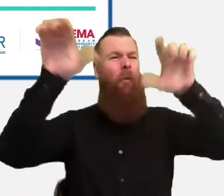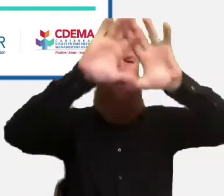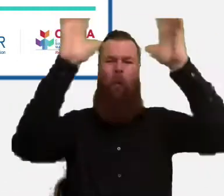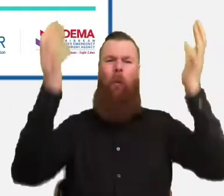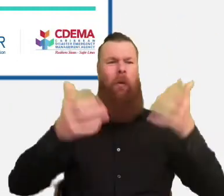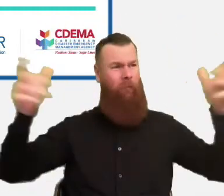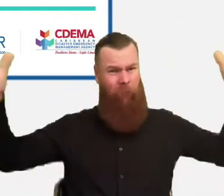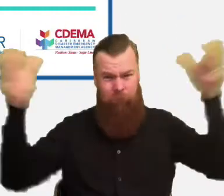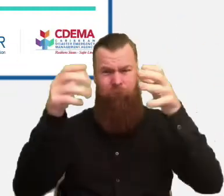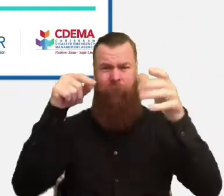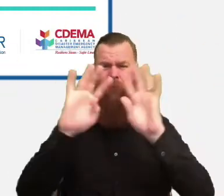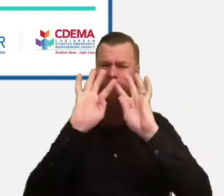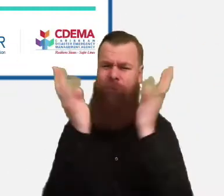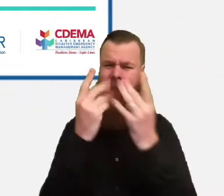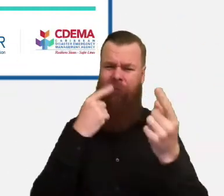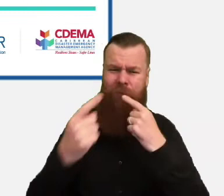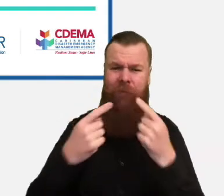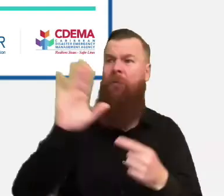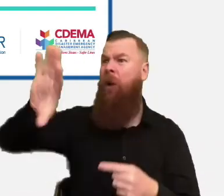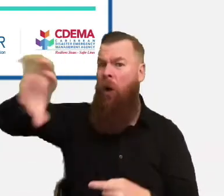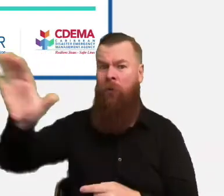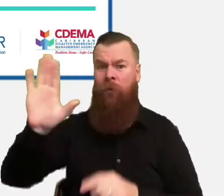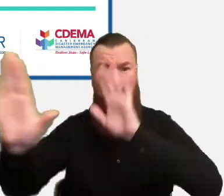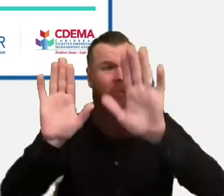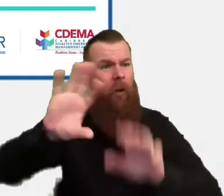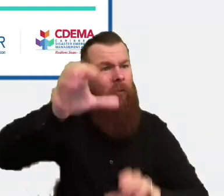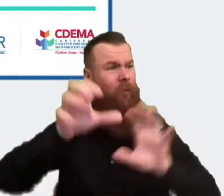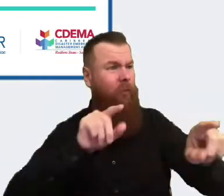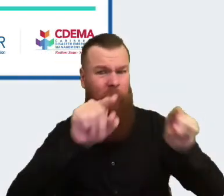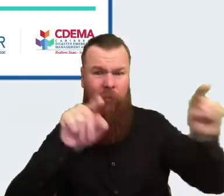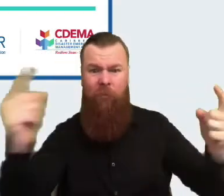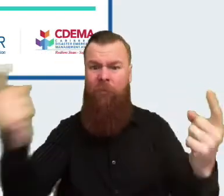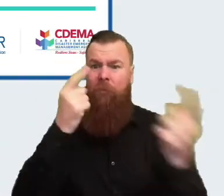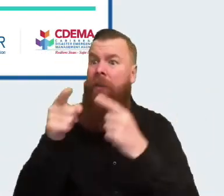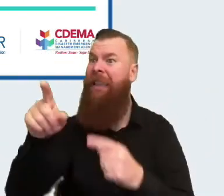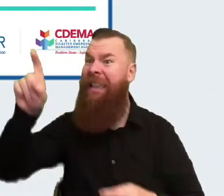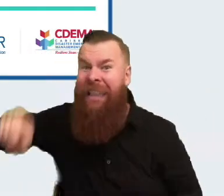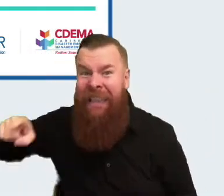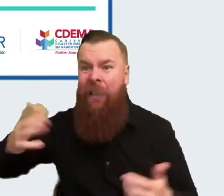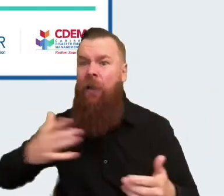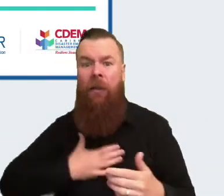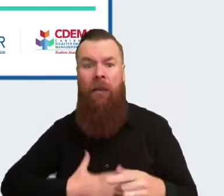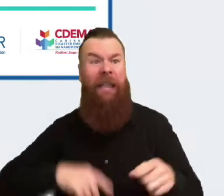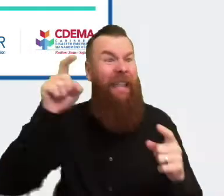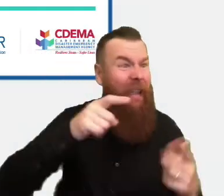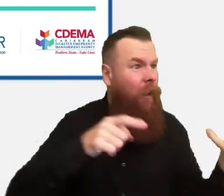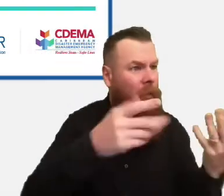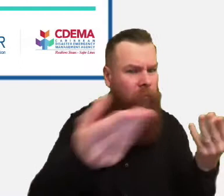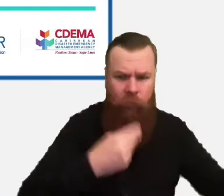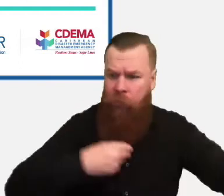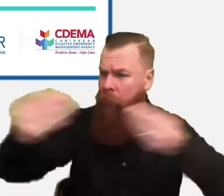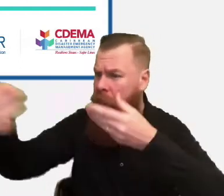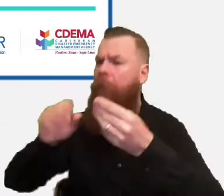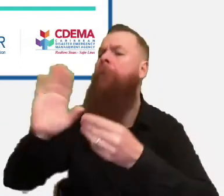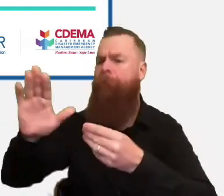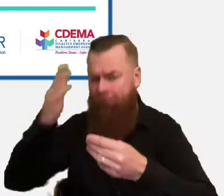By embracing these principles, they will become standards or regulation or guidance. These guidances will inform any